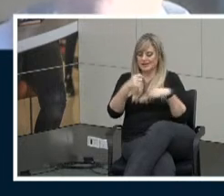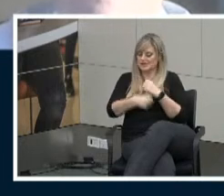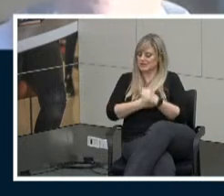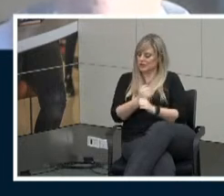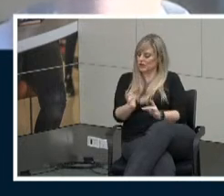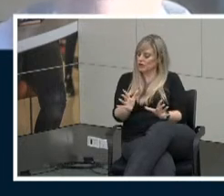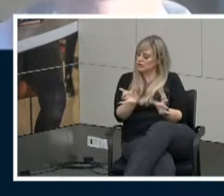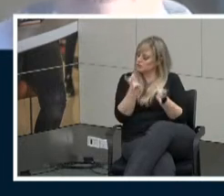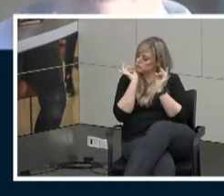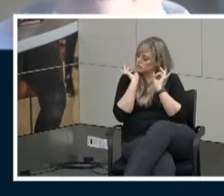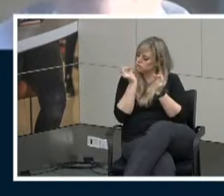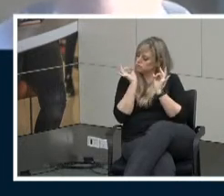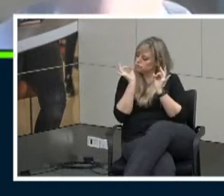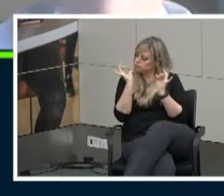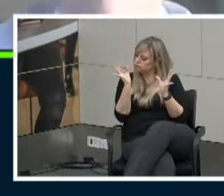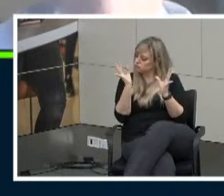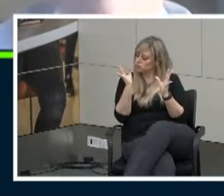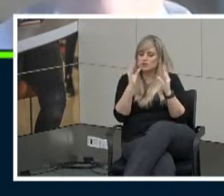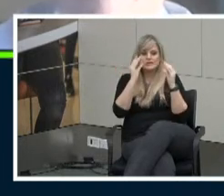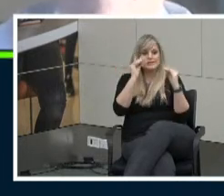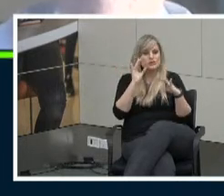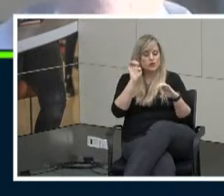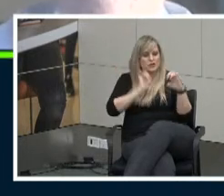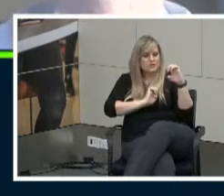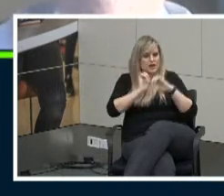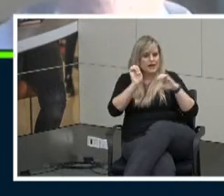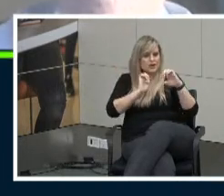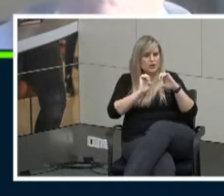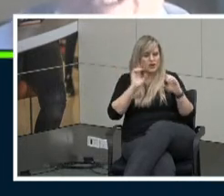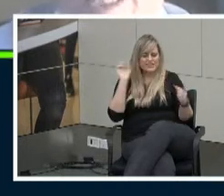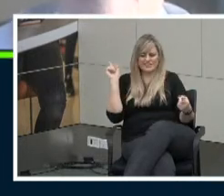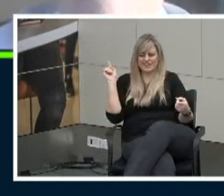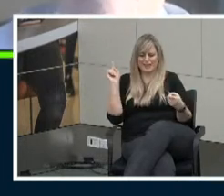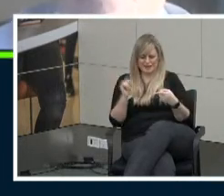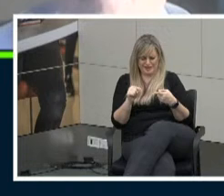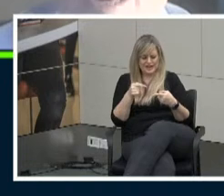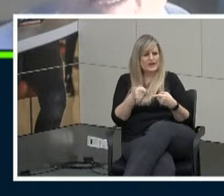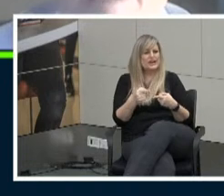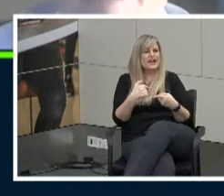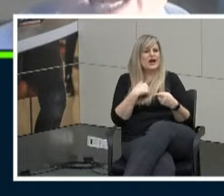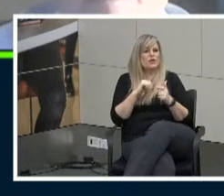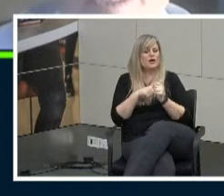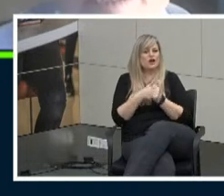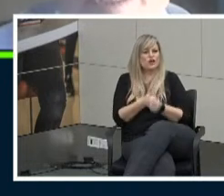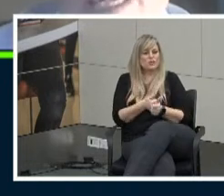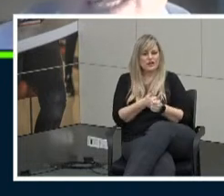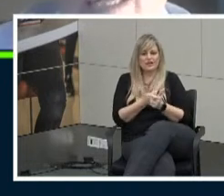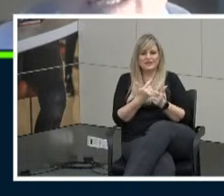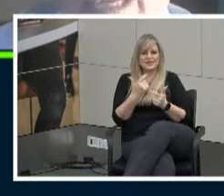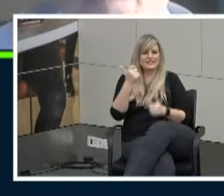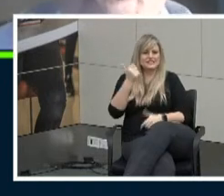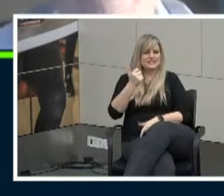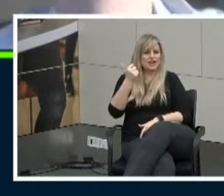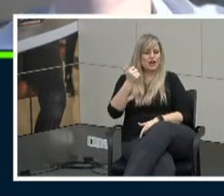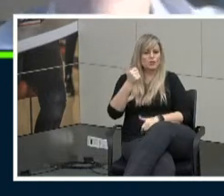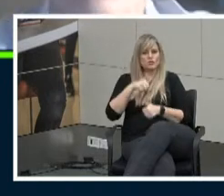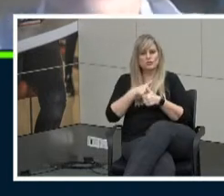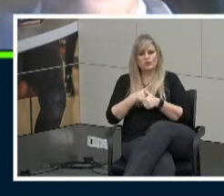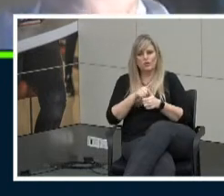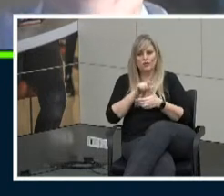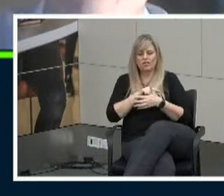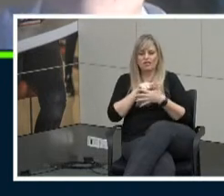been insufferable teacher of valuations have been reduced to compliance using robotic timers limited